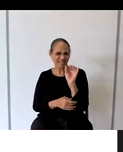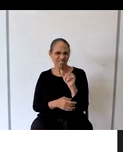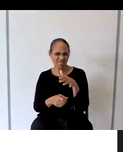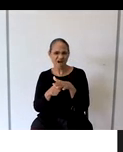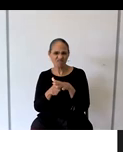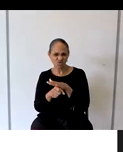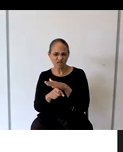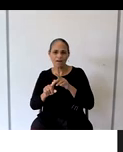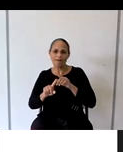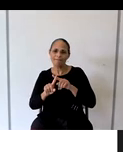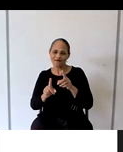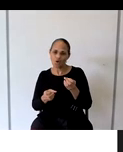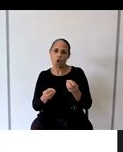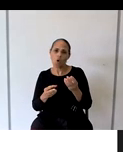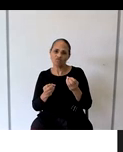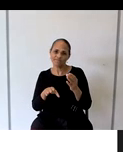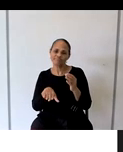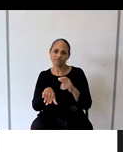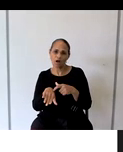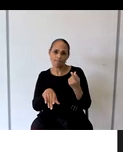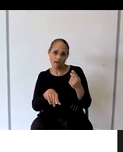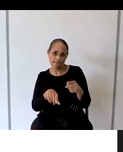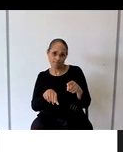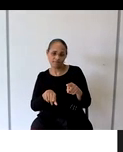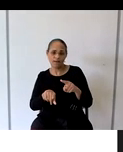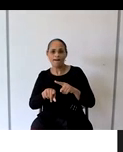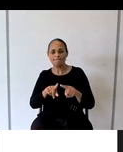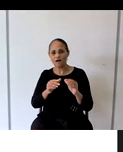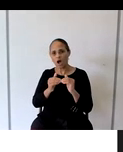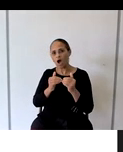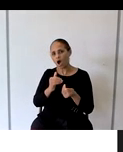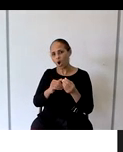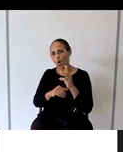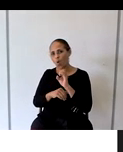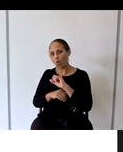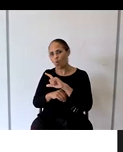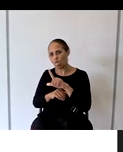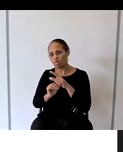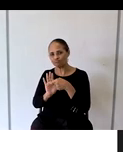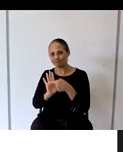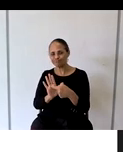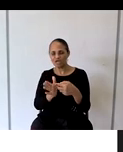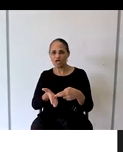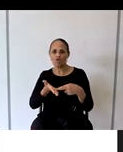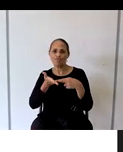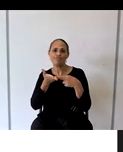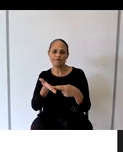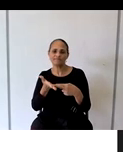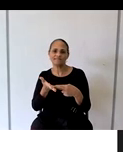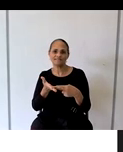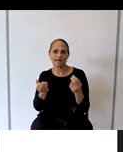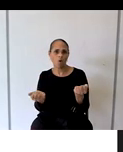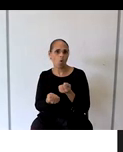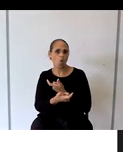is oftentimes the case. But the way that Will portrays it, it represents kind of everybody